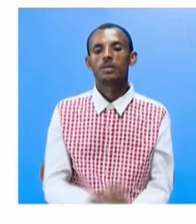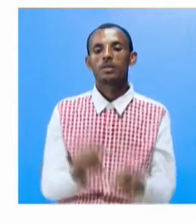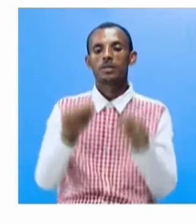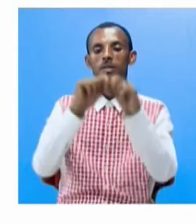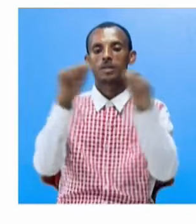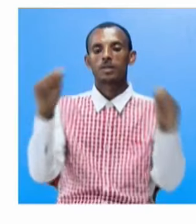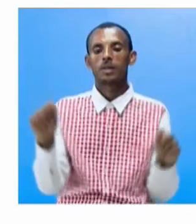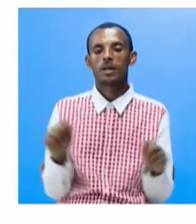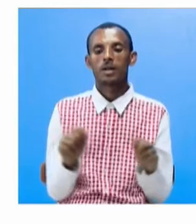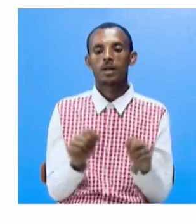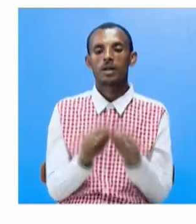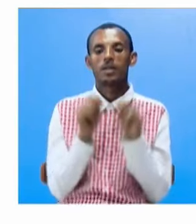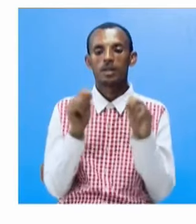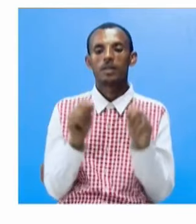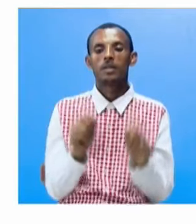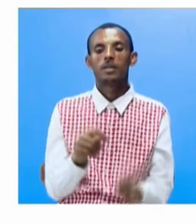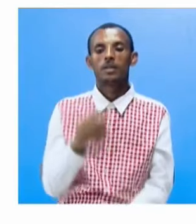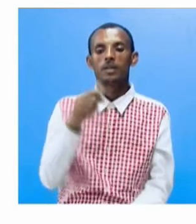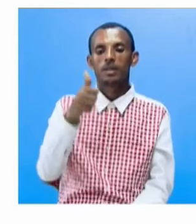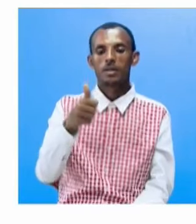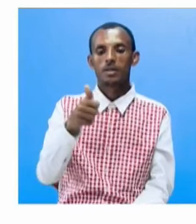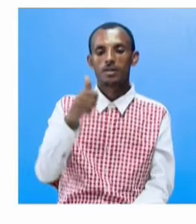triangle